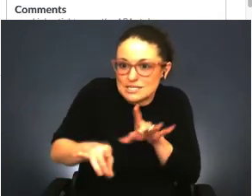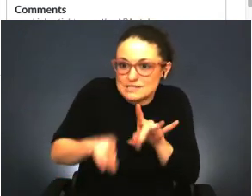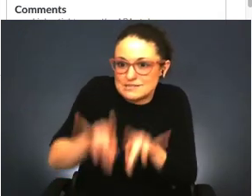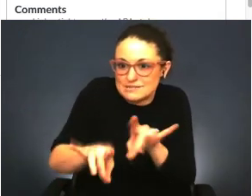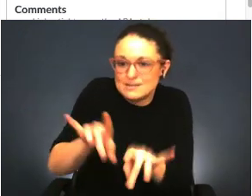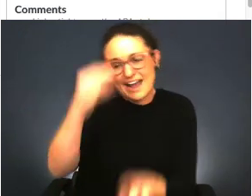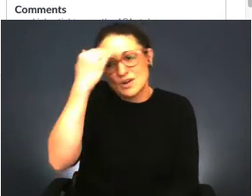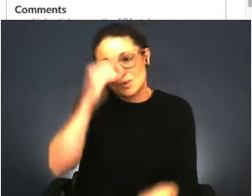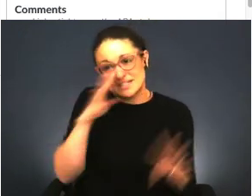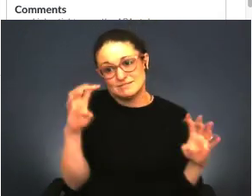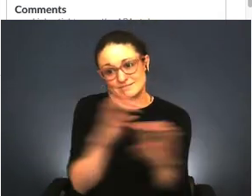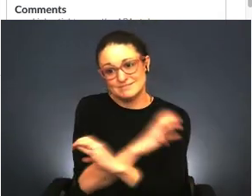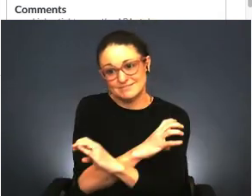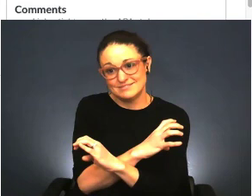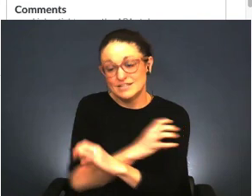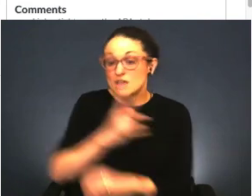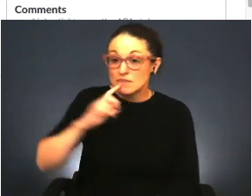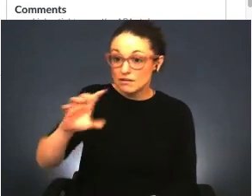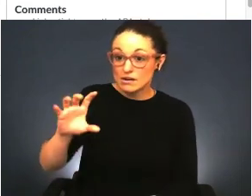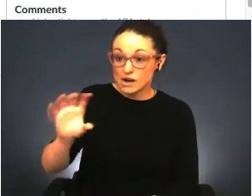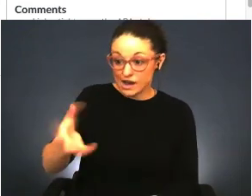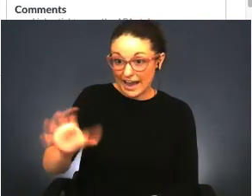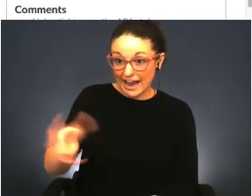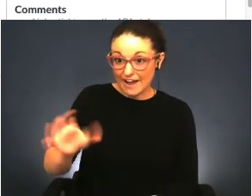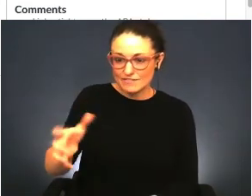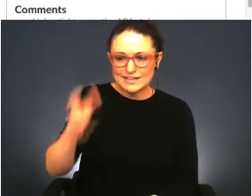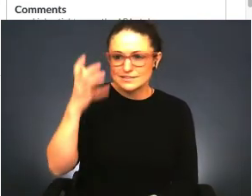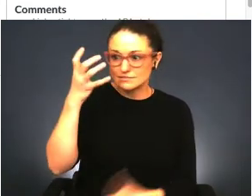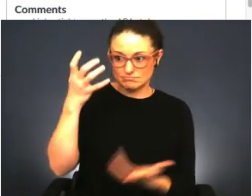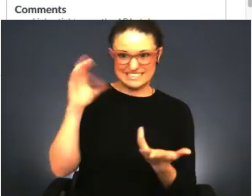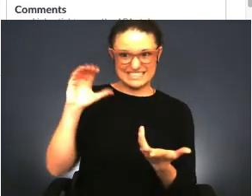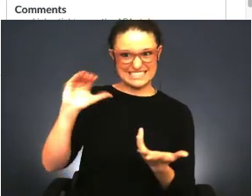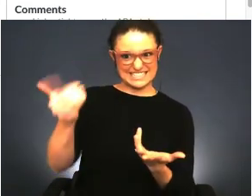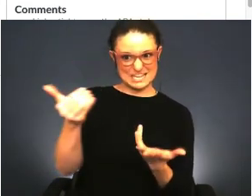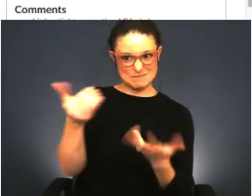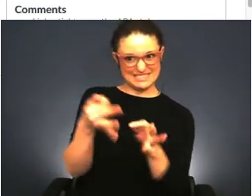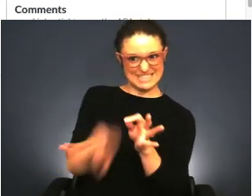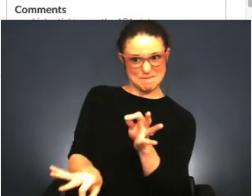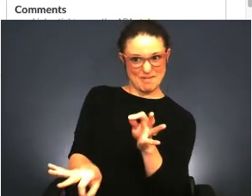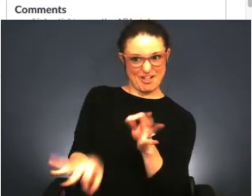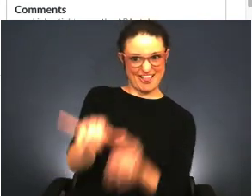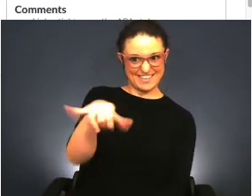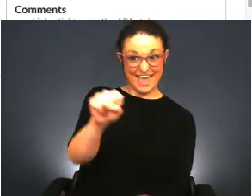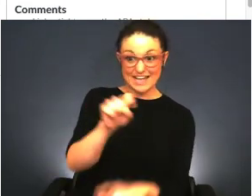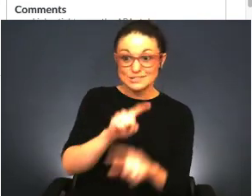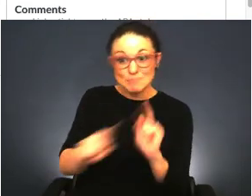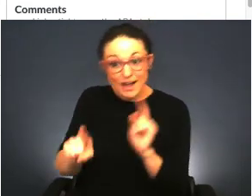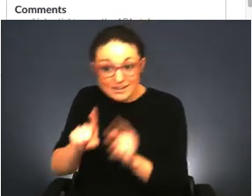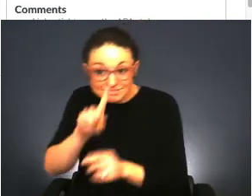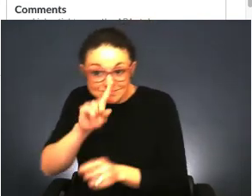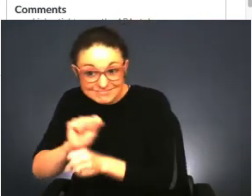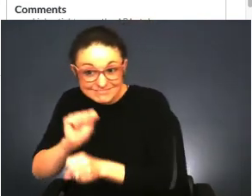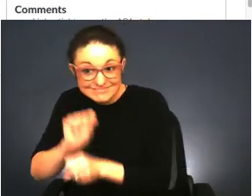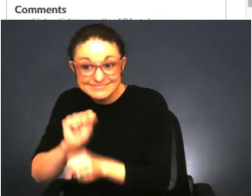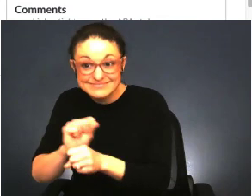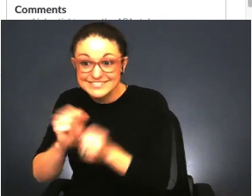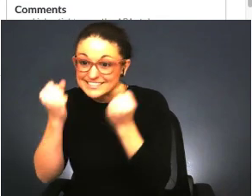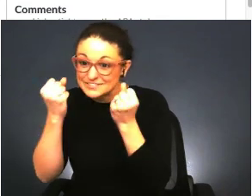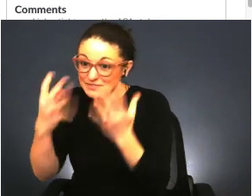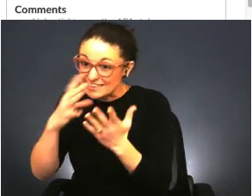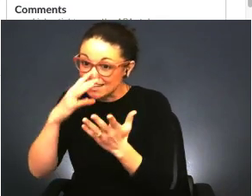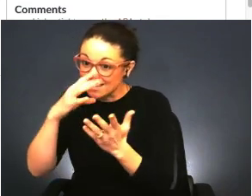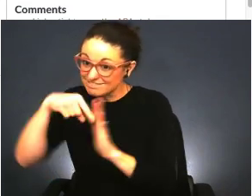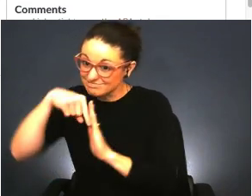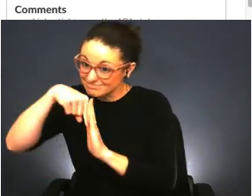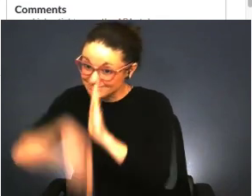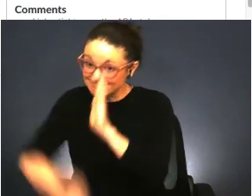and Canvas is so simple. It looks so simple, but in reality, there are a lot of things to know and understand. And so